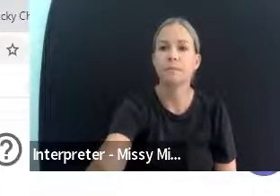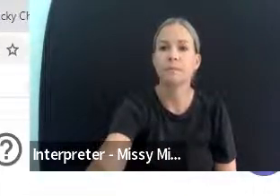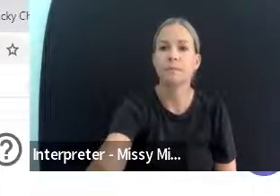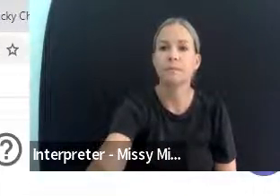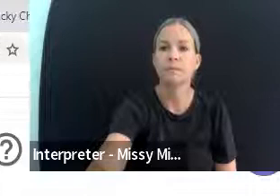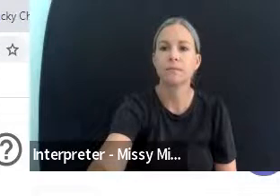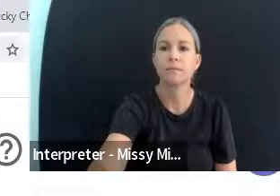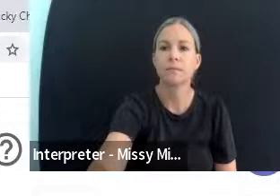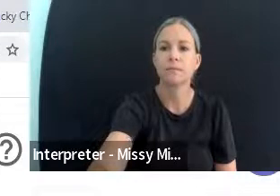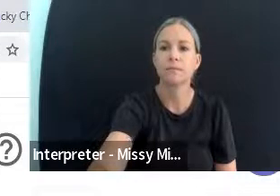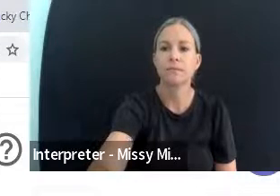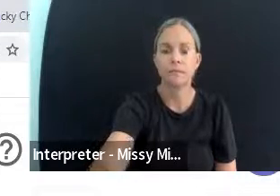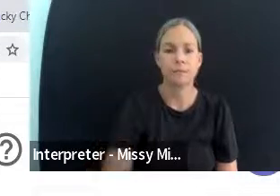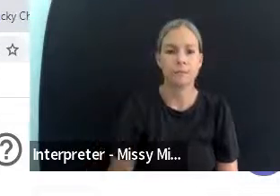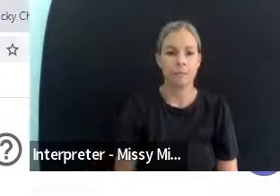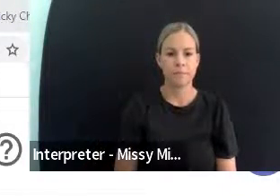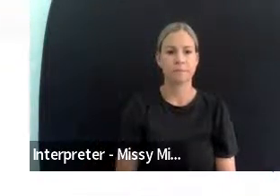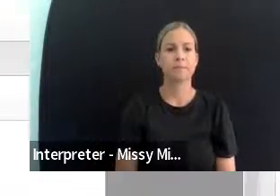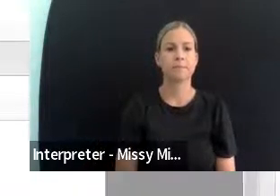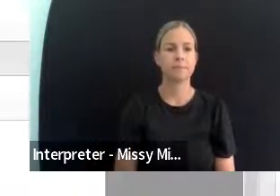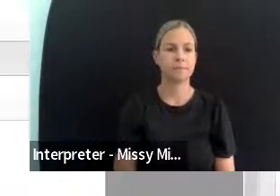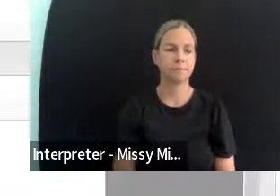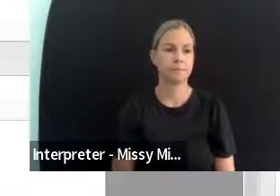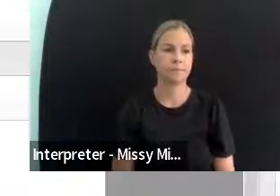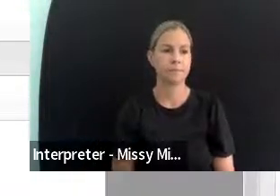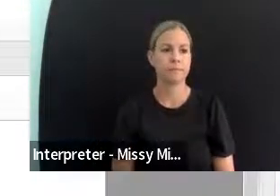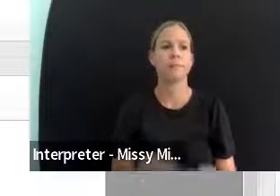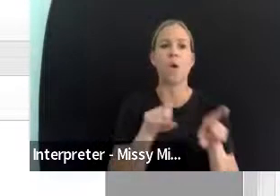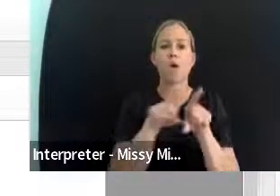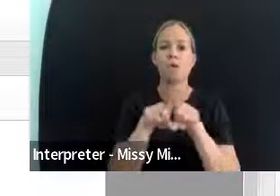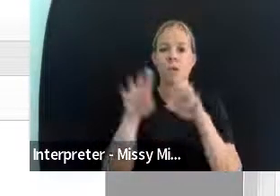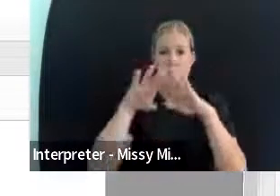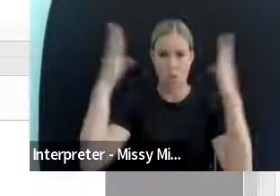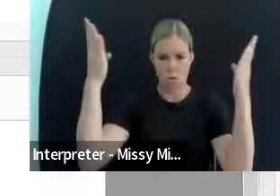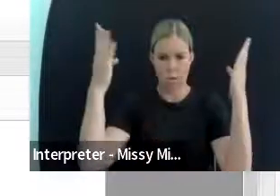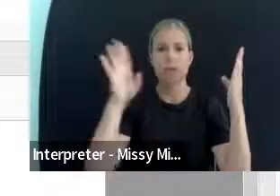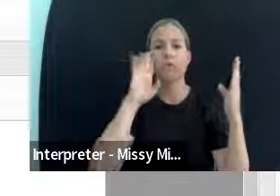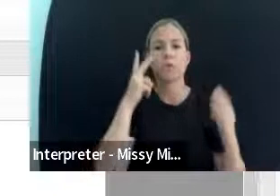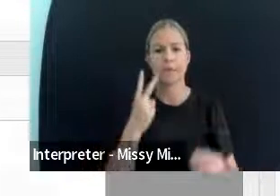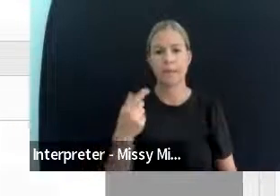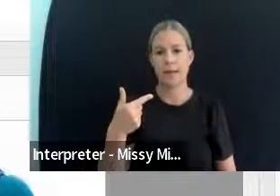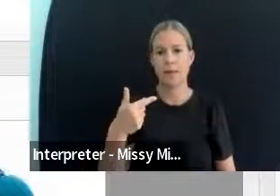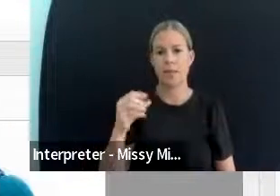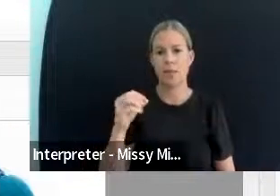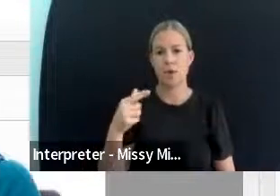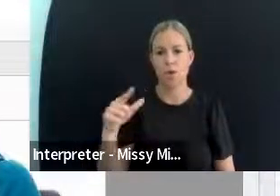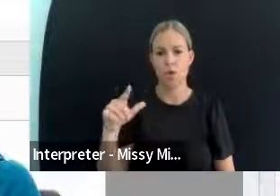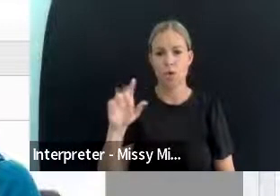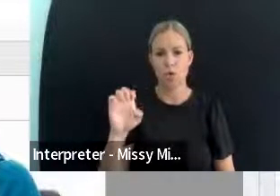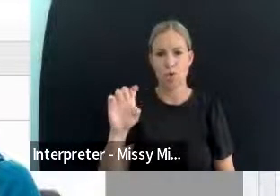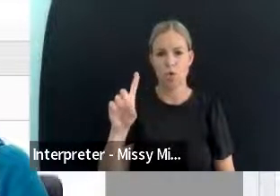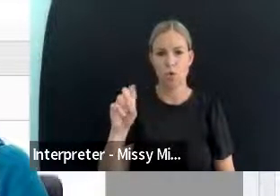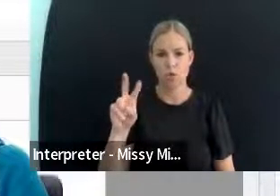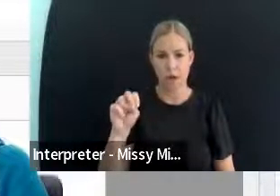And I have also opened, just so again, you know, this is in the Google Drive, the Center for Accessible Living serves